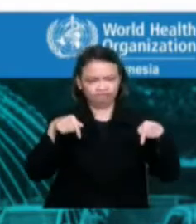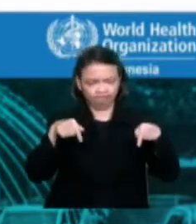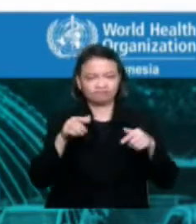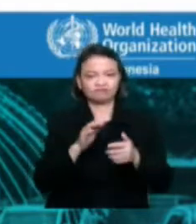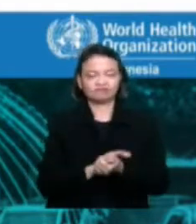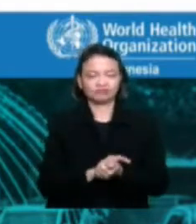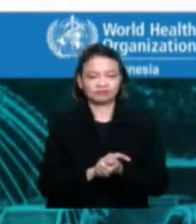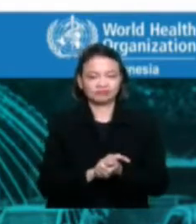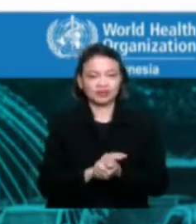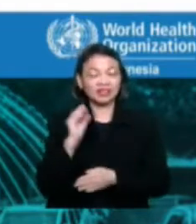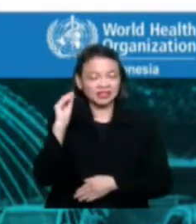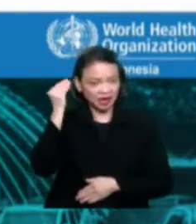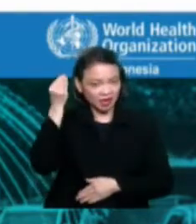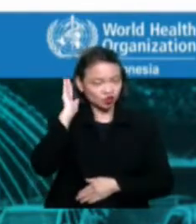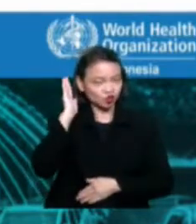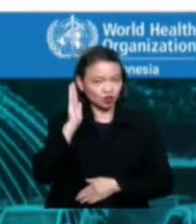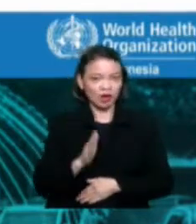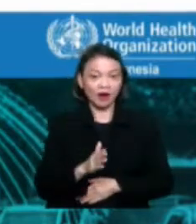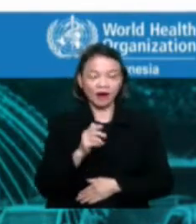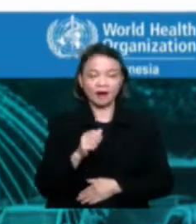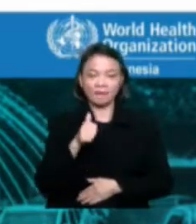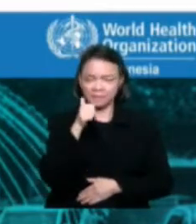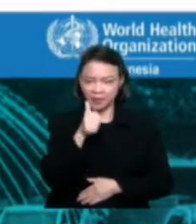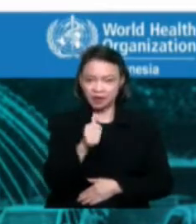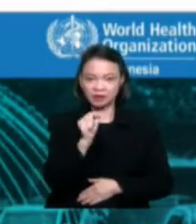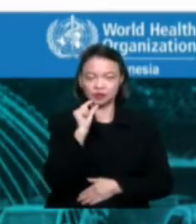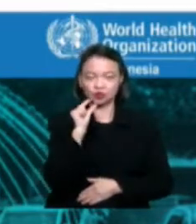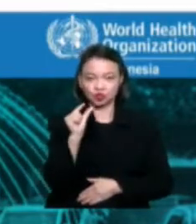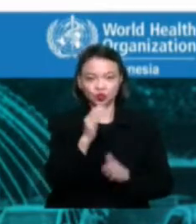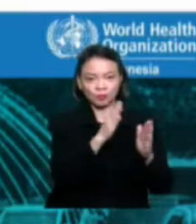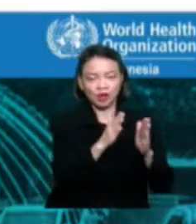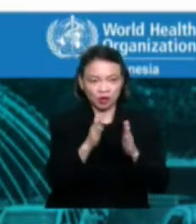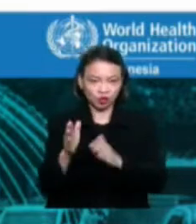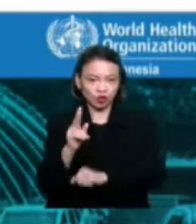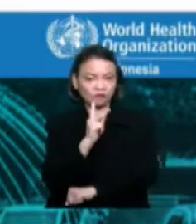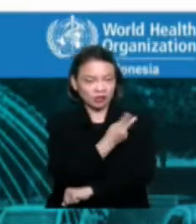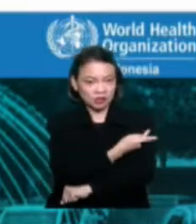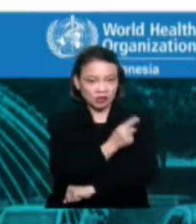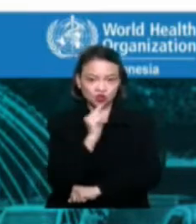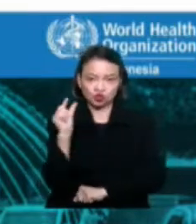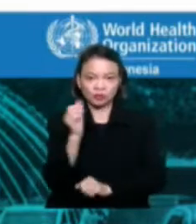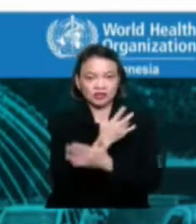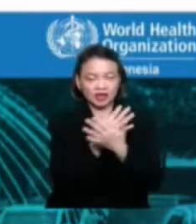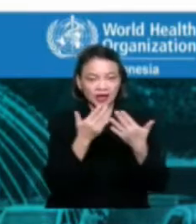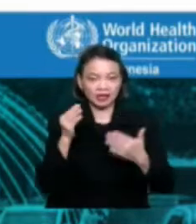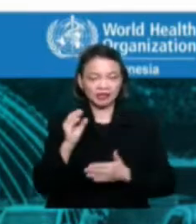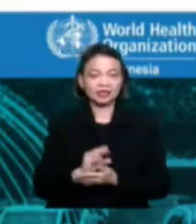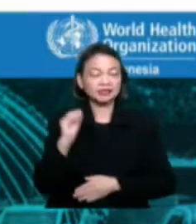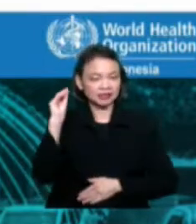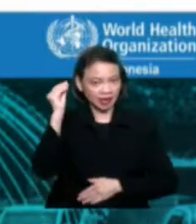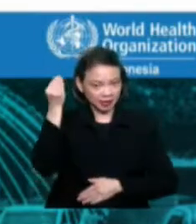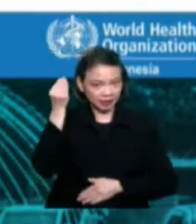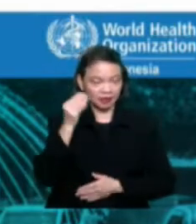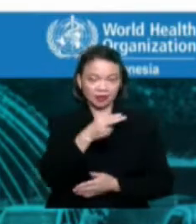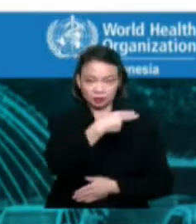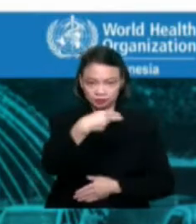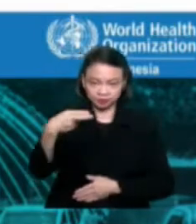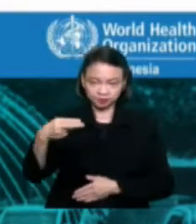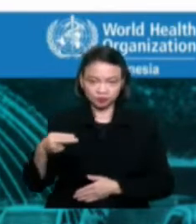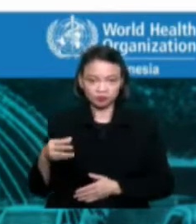vaccination, particularly the coverage of COVID vaccination for people over 60 years is more